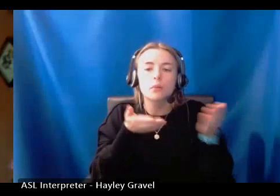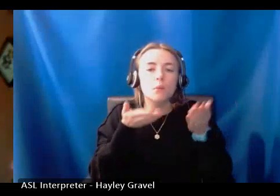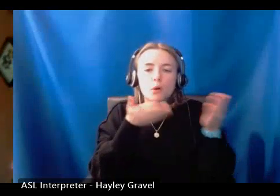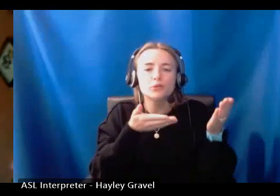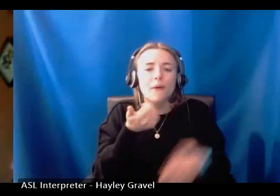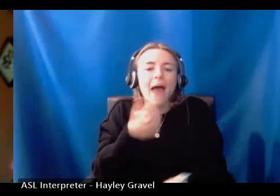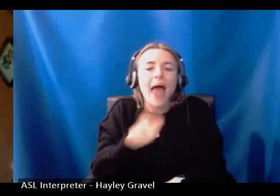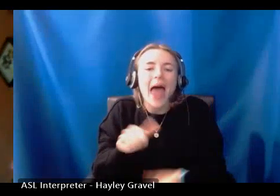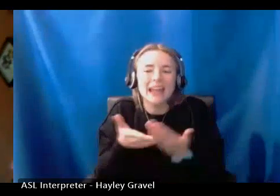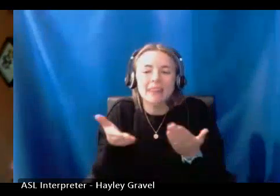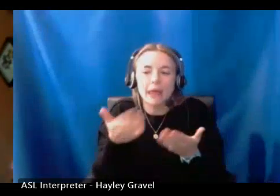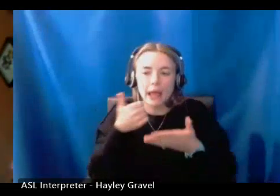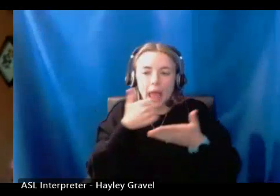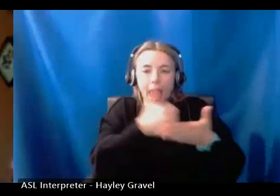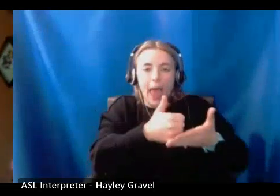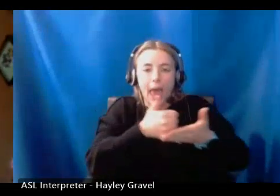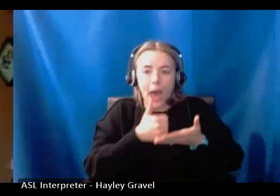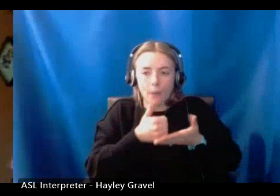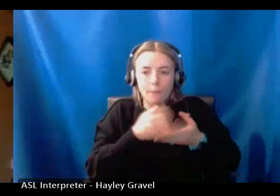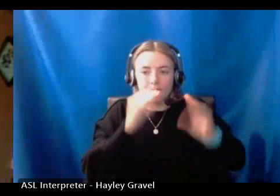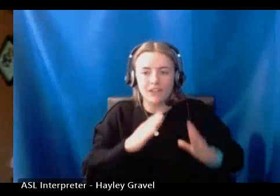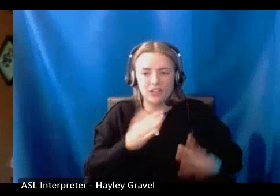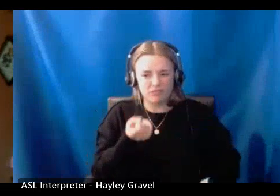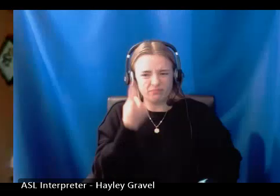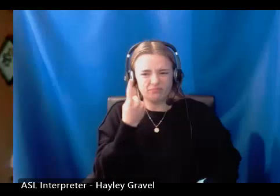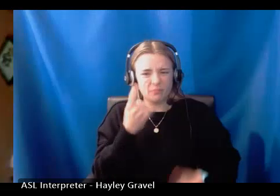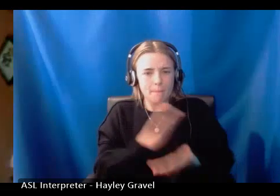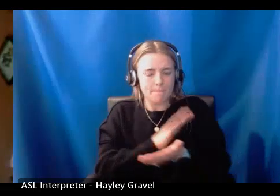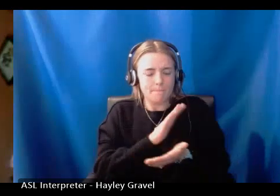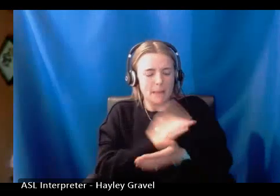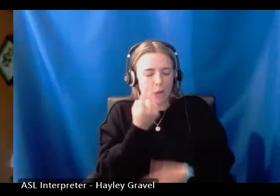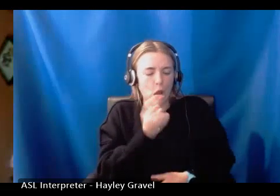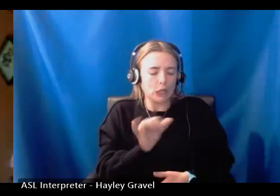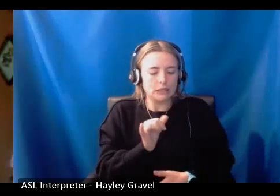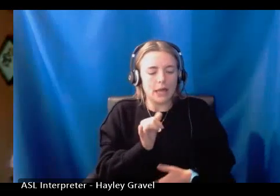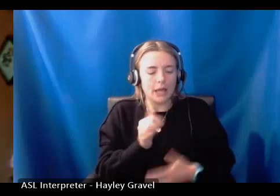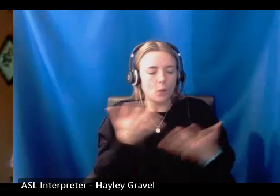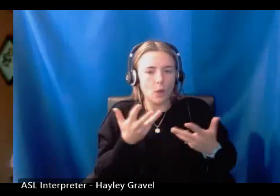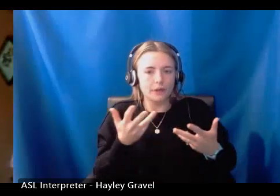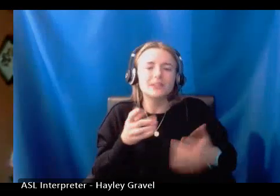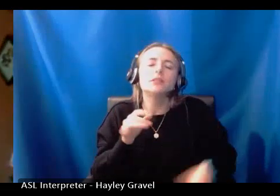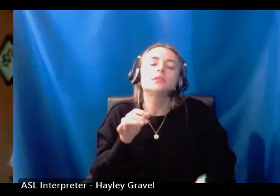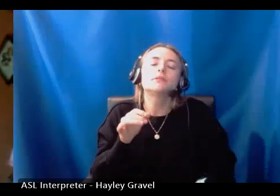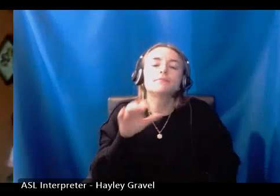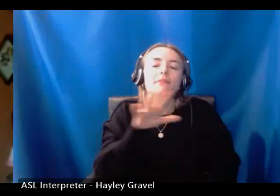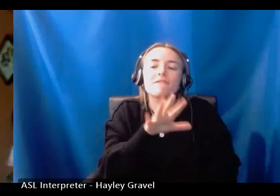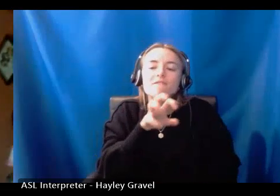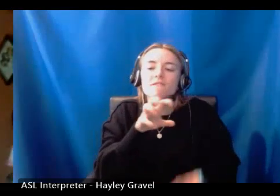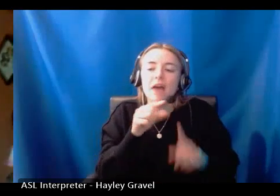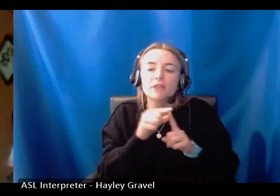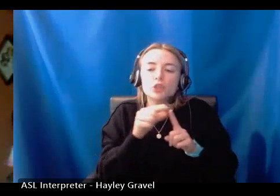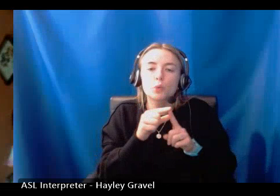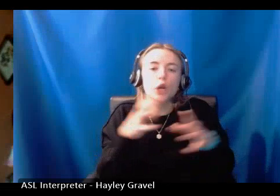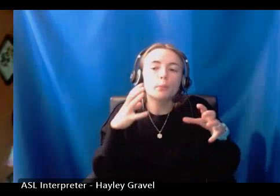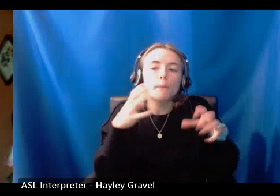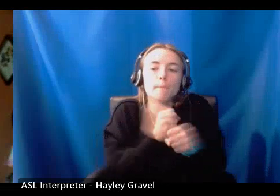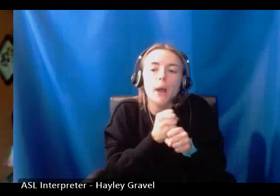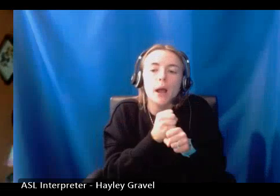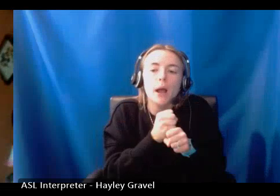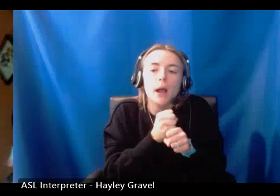you're going with your paper. So basically, it's just a 500 word abstract, a 500 word big